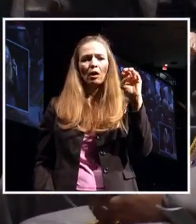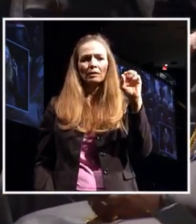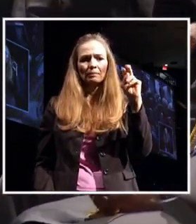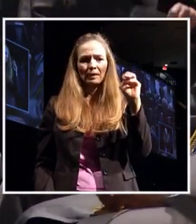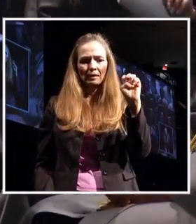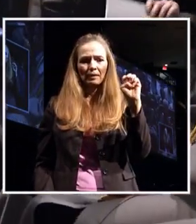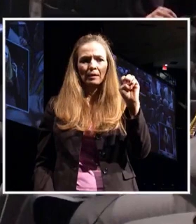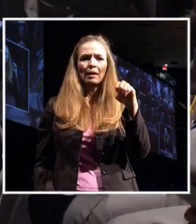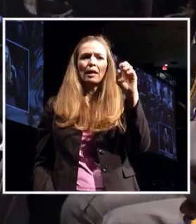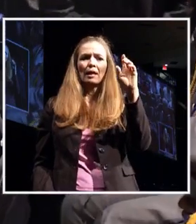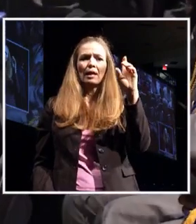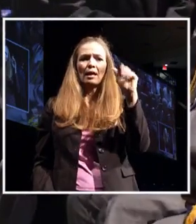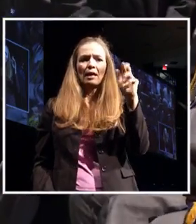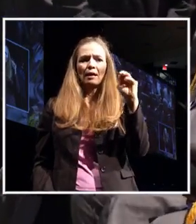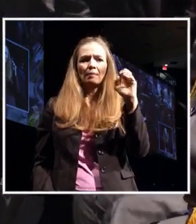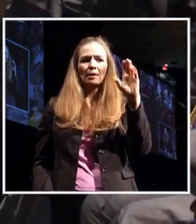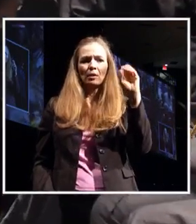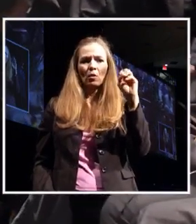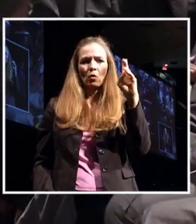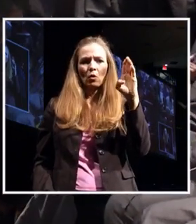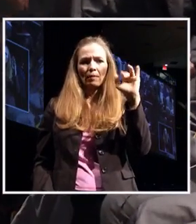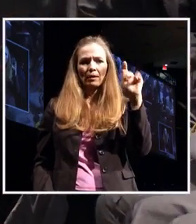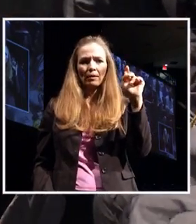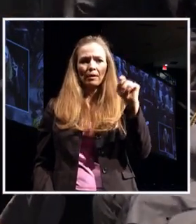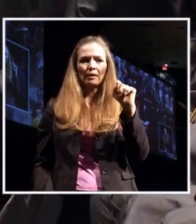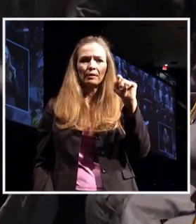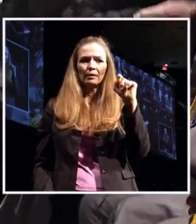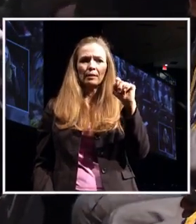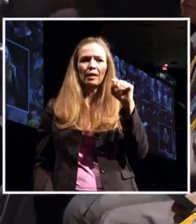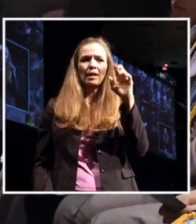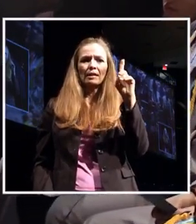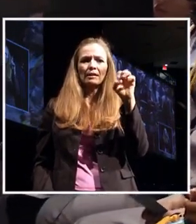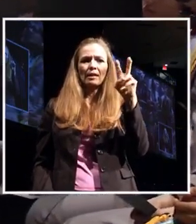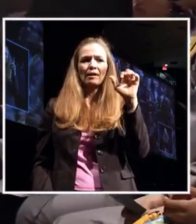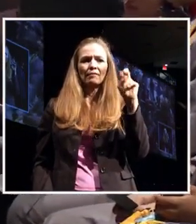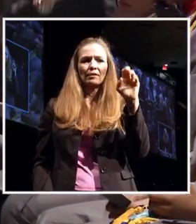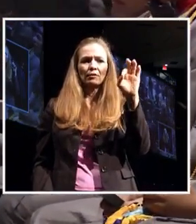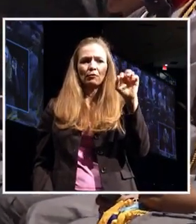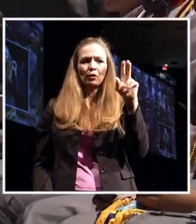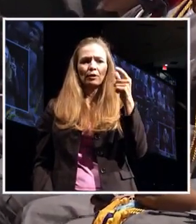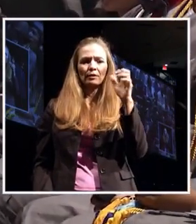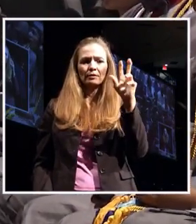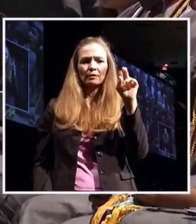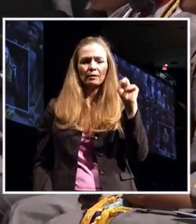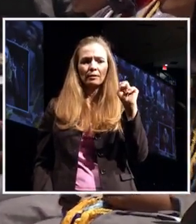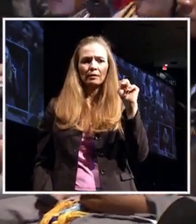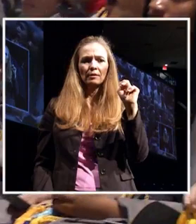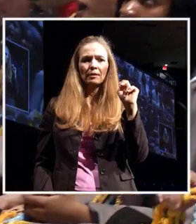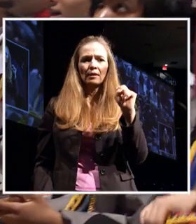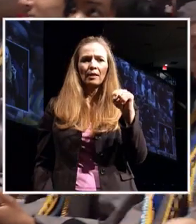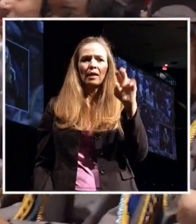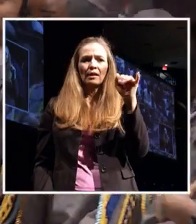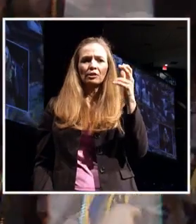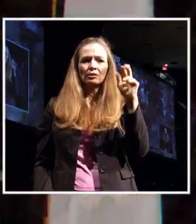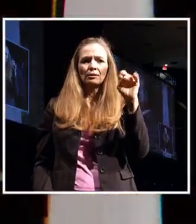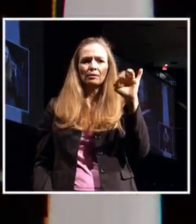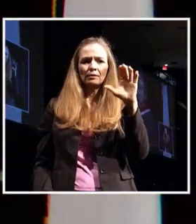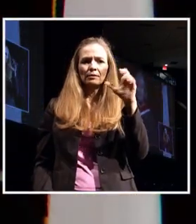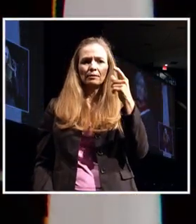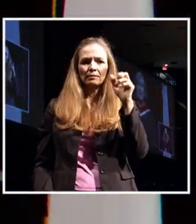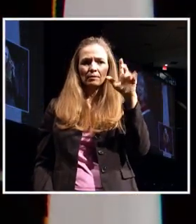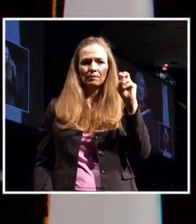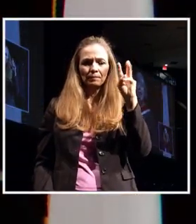Corbett, Devin Ferguson, Janice Galloway, Shelley James Perillion, Valerie